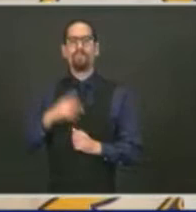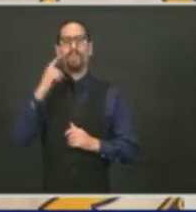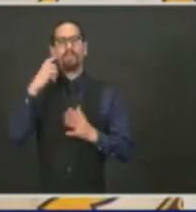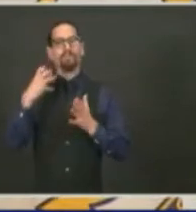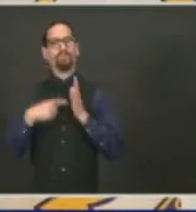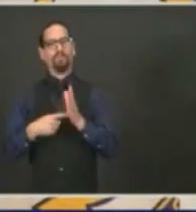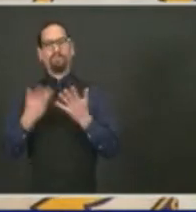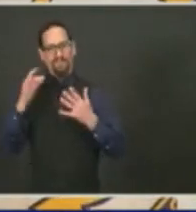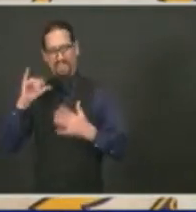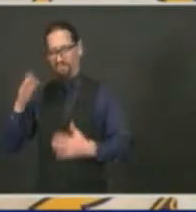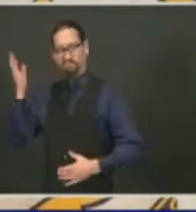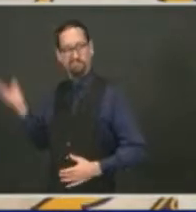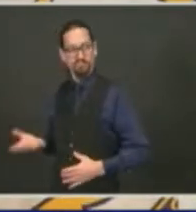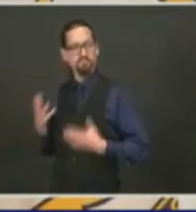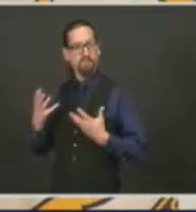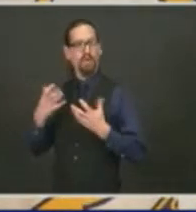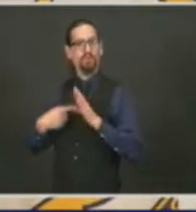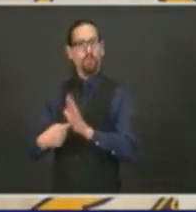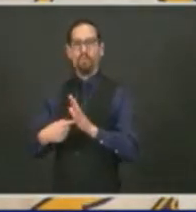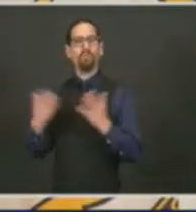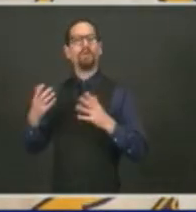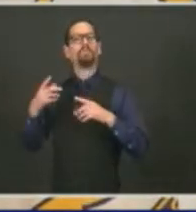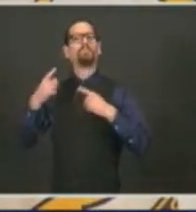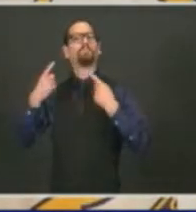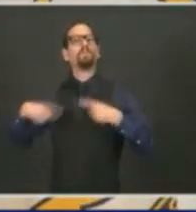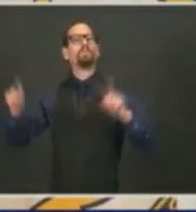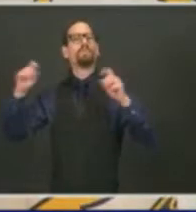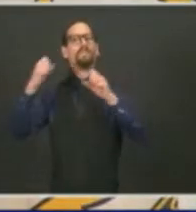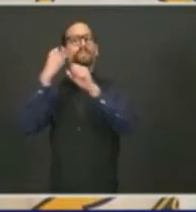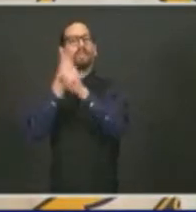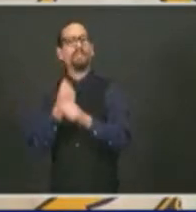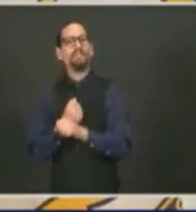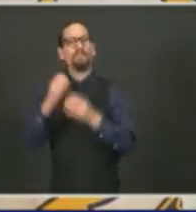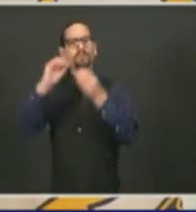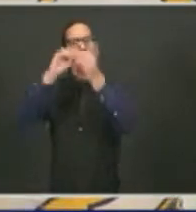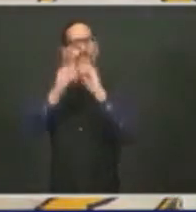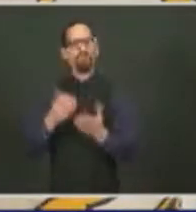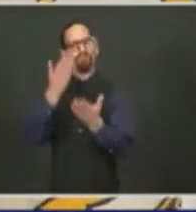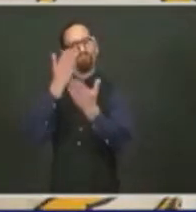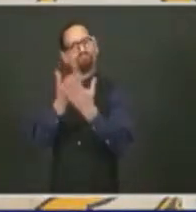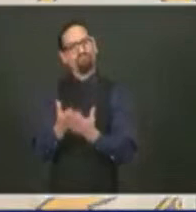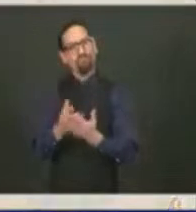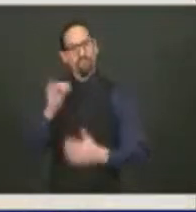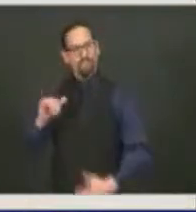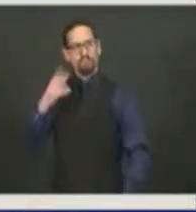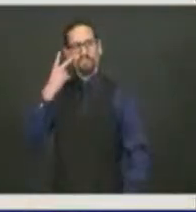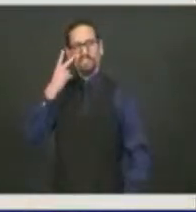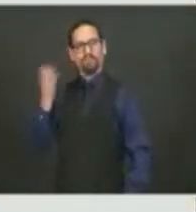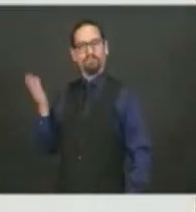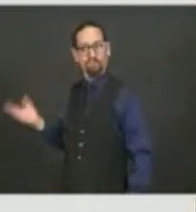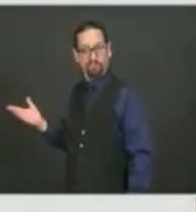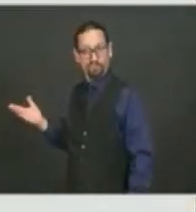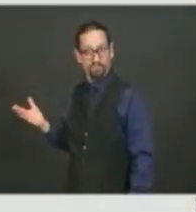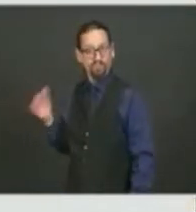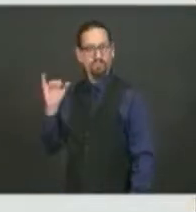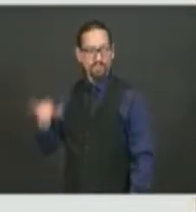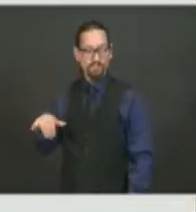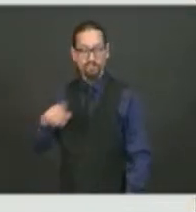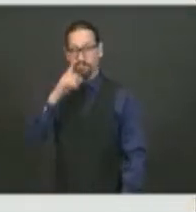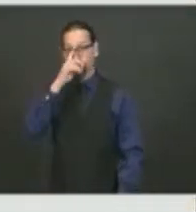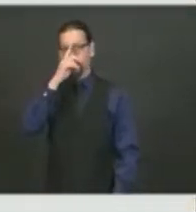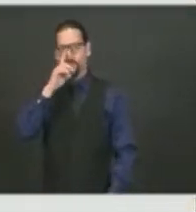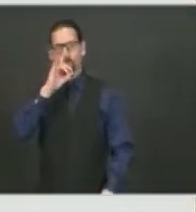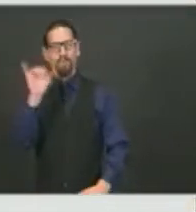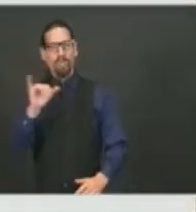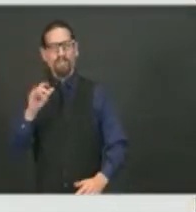a slide that shows how our percent positive has been moving.